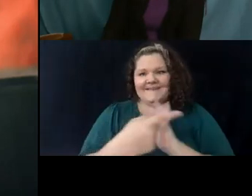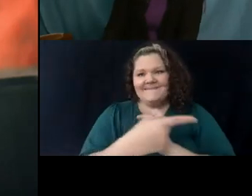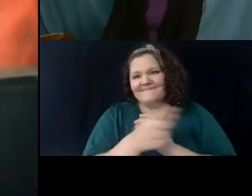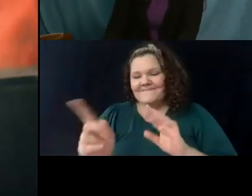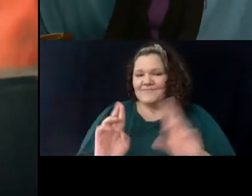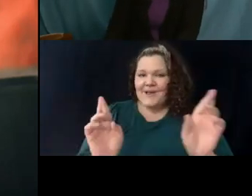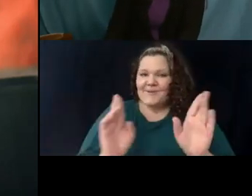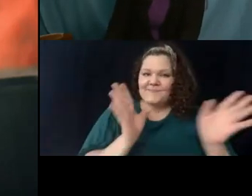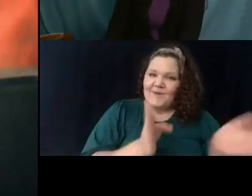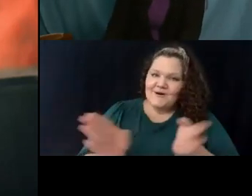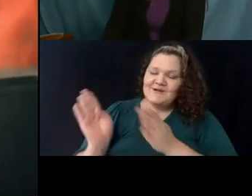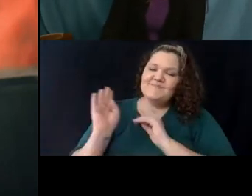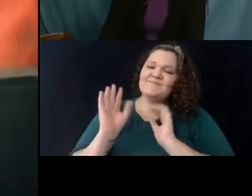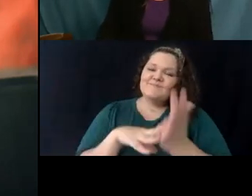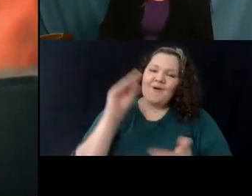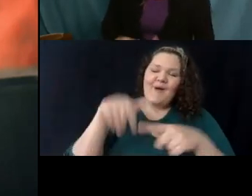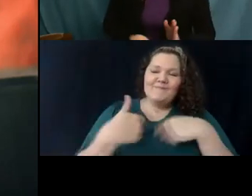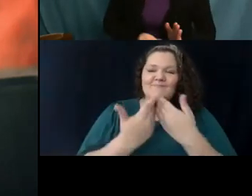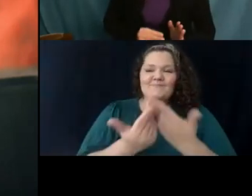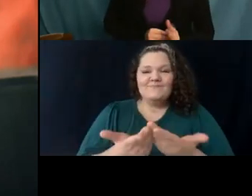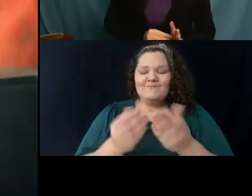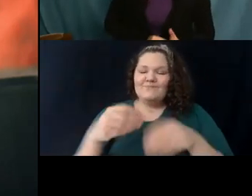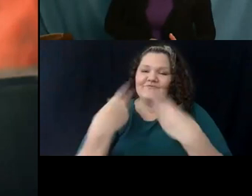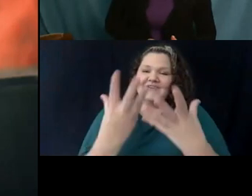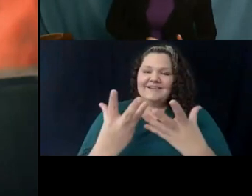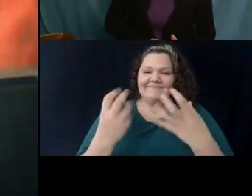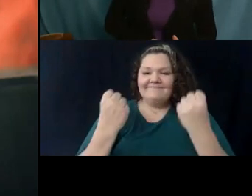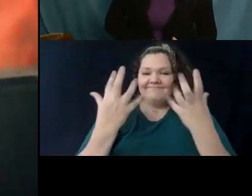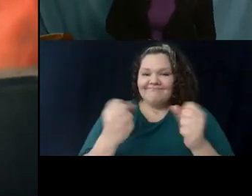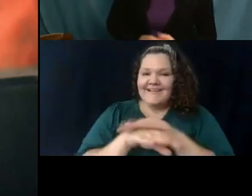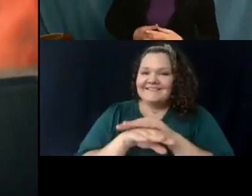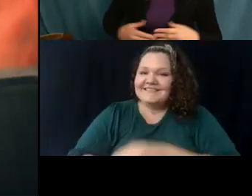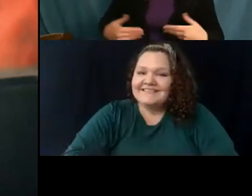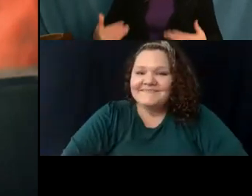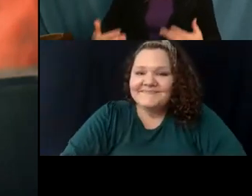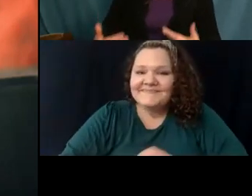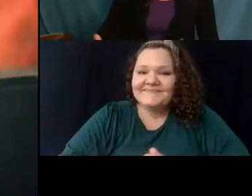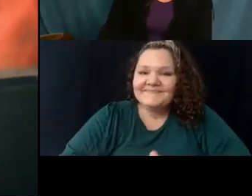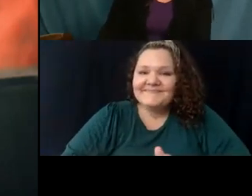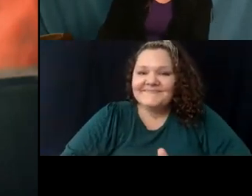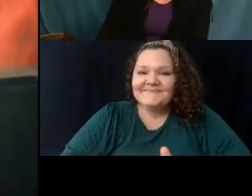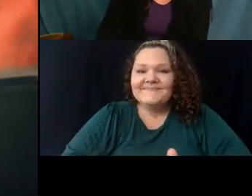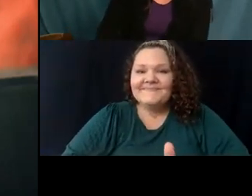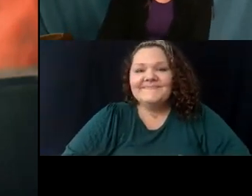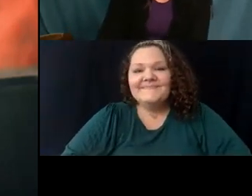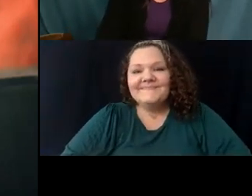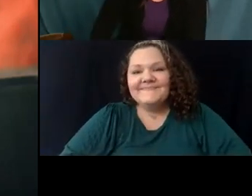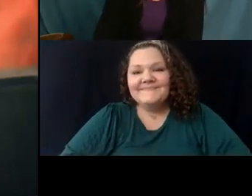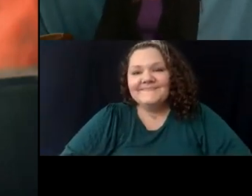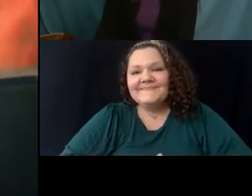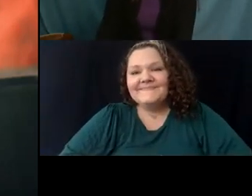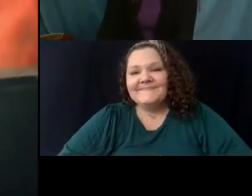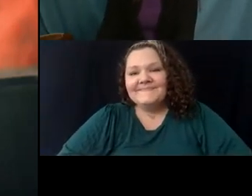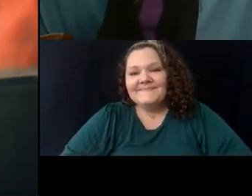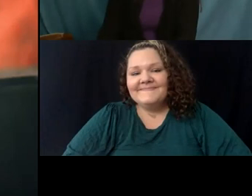I mean, it'd be really interesting in future. I mean, if we saw it as a recognized official language, then we would see more of that provided right across the board,